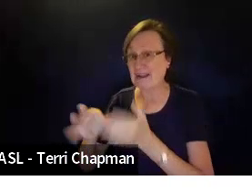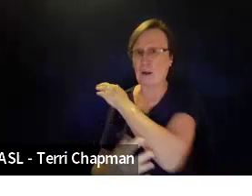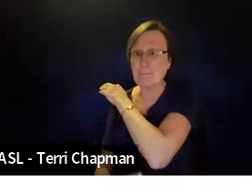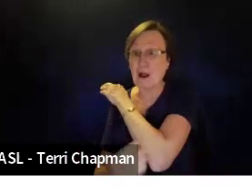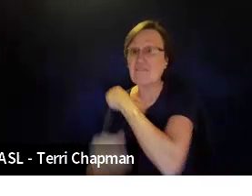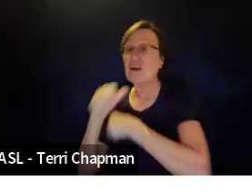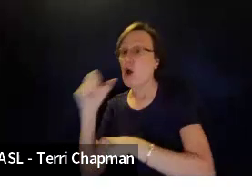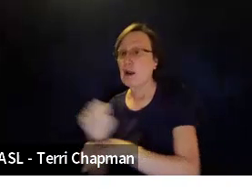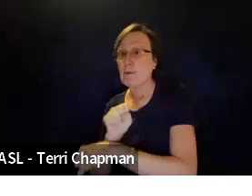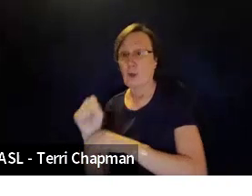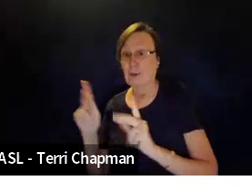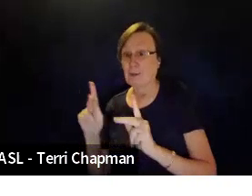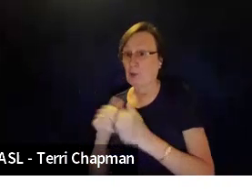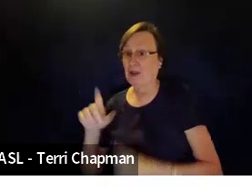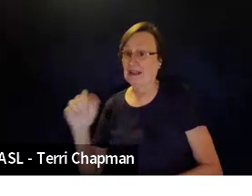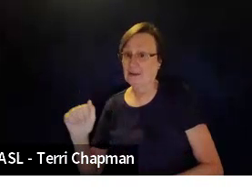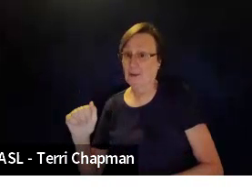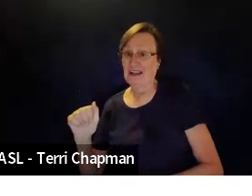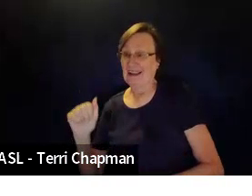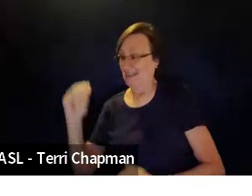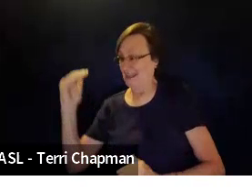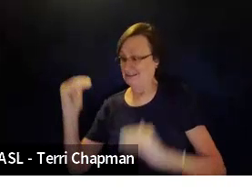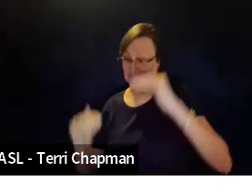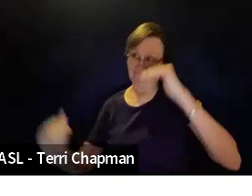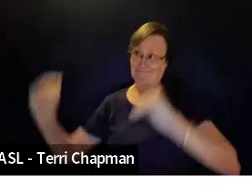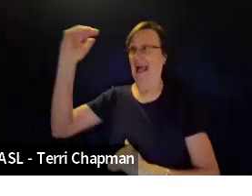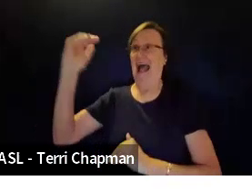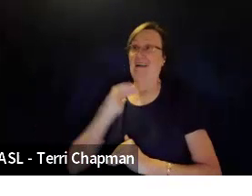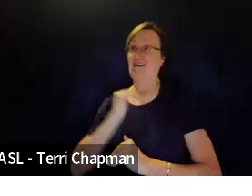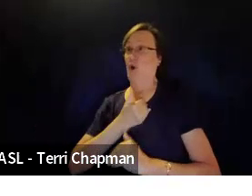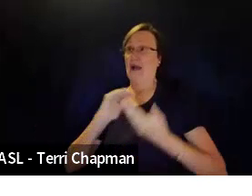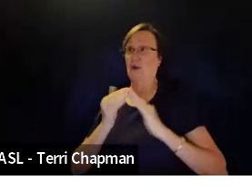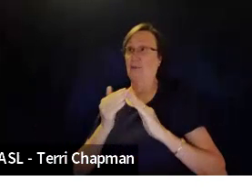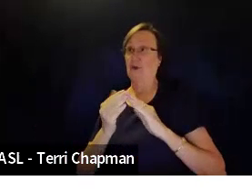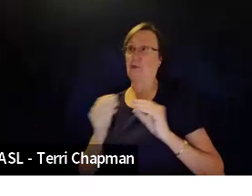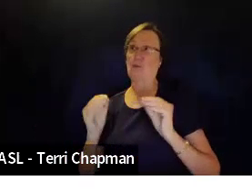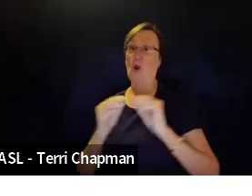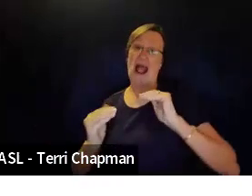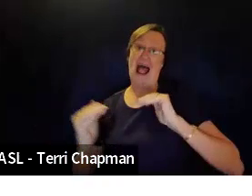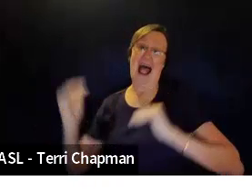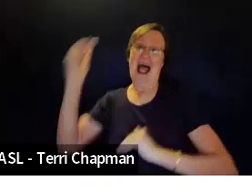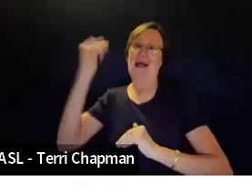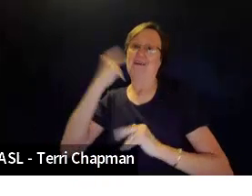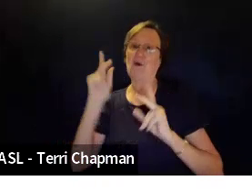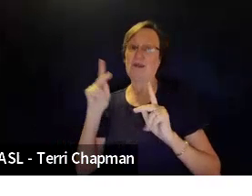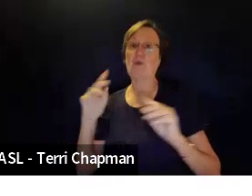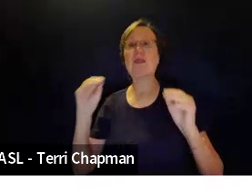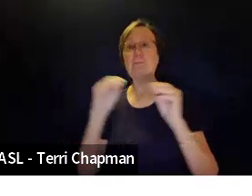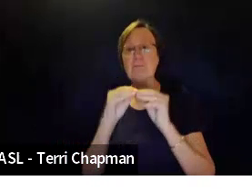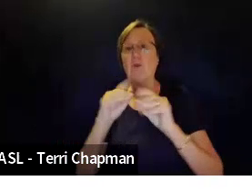with disabilities, rates that are disproportionately high for our community and higher still for those who face multiple forms